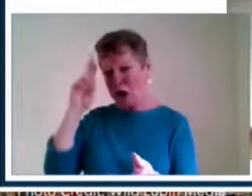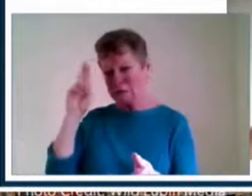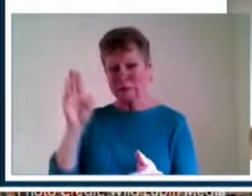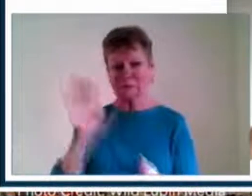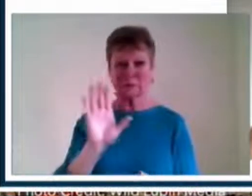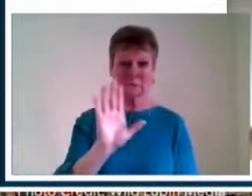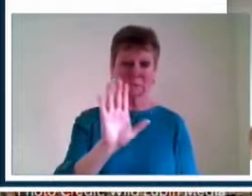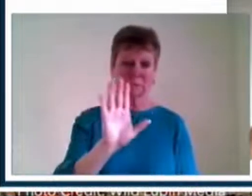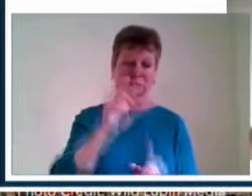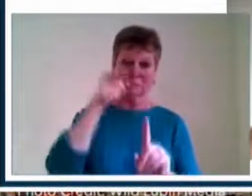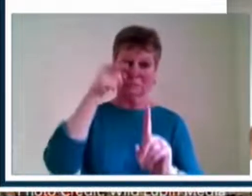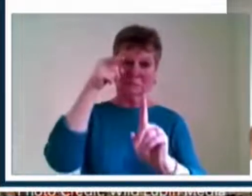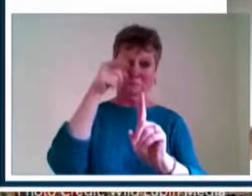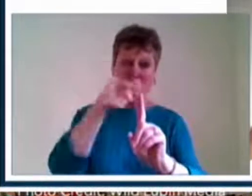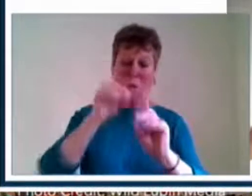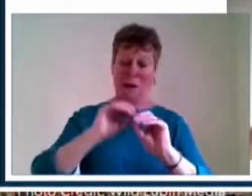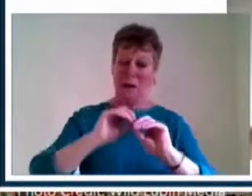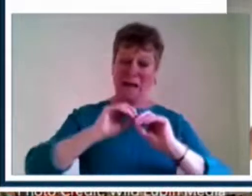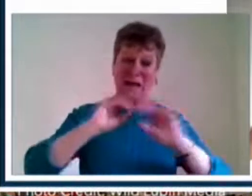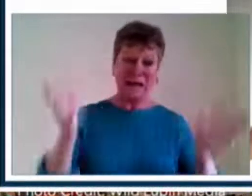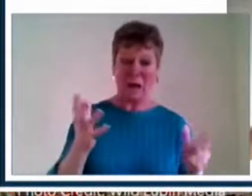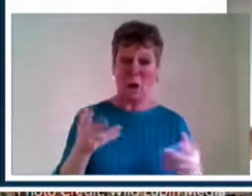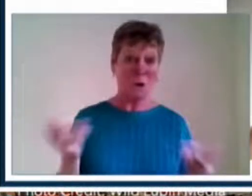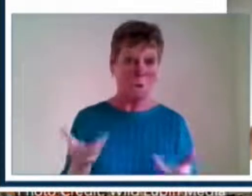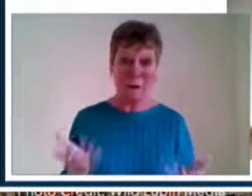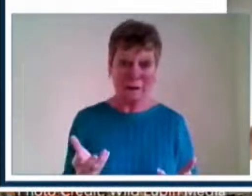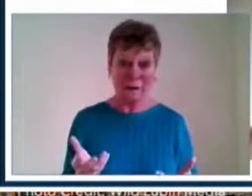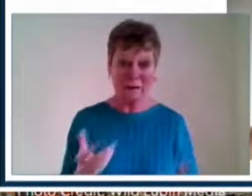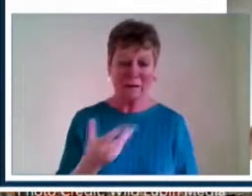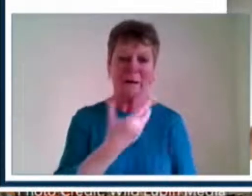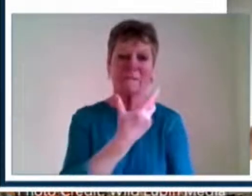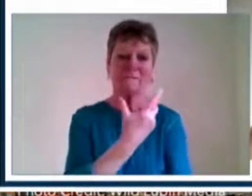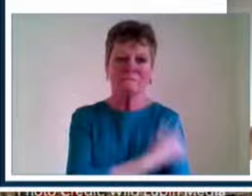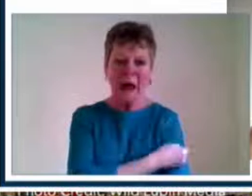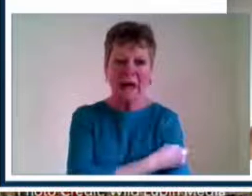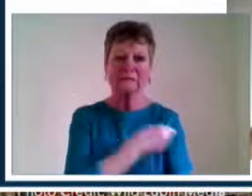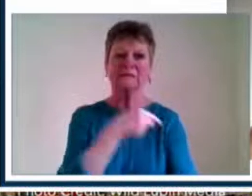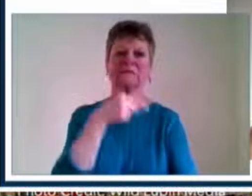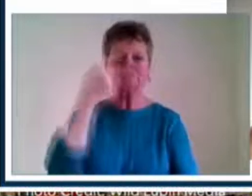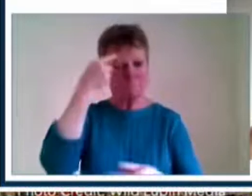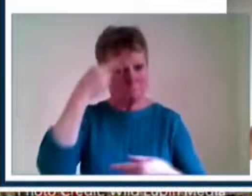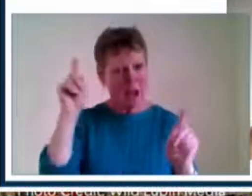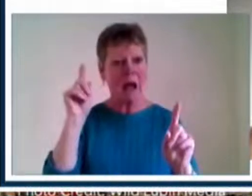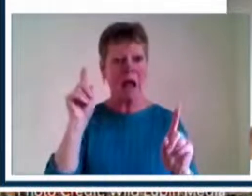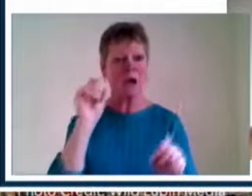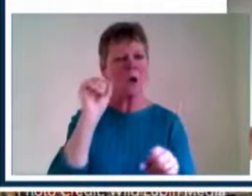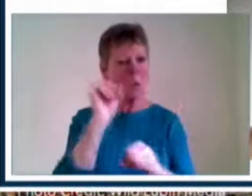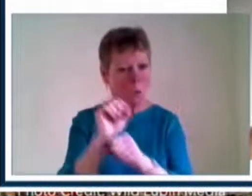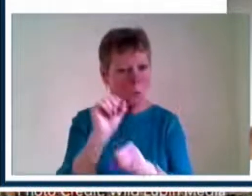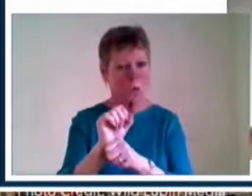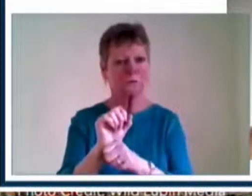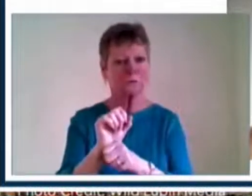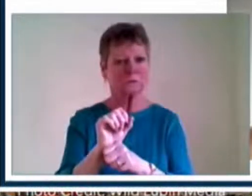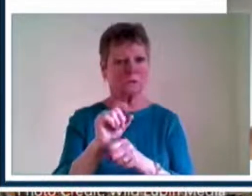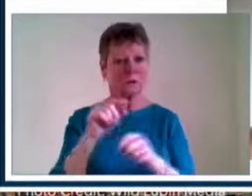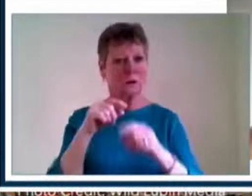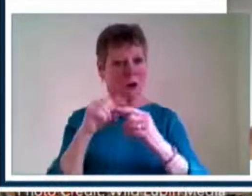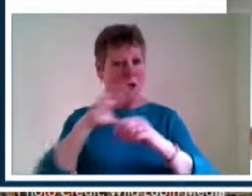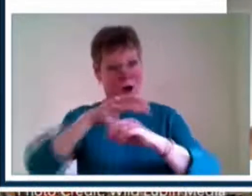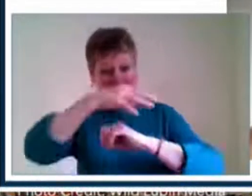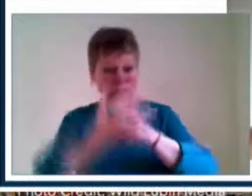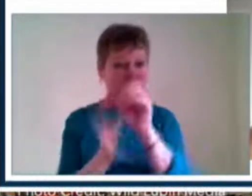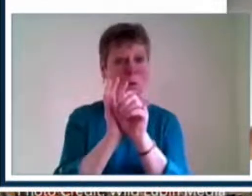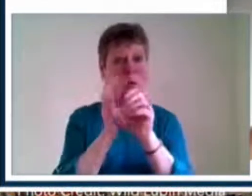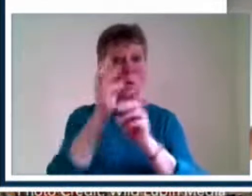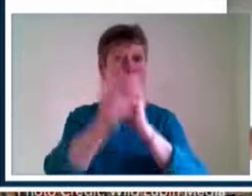clear. The vaccines work. So here are the facts. Evidence from around the globe shows that while